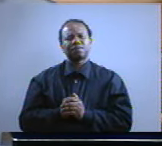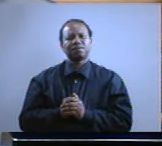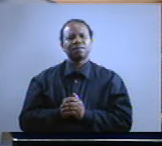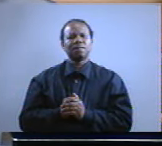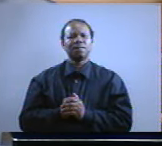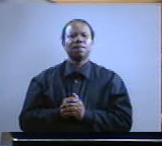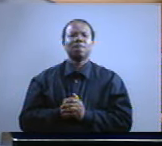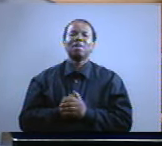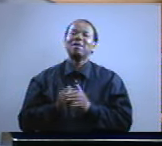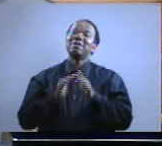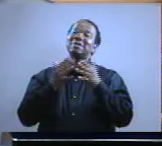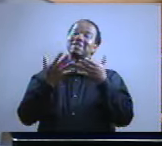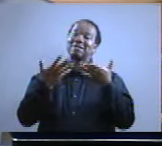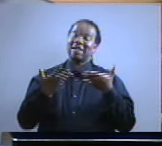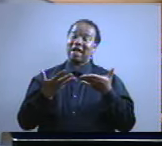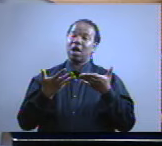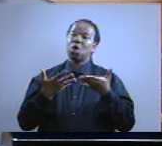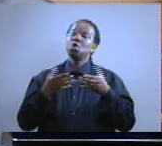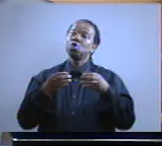A division has been called for,